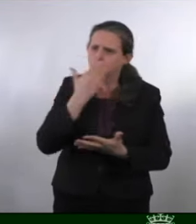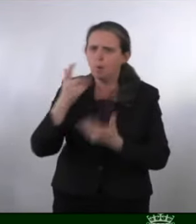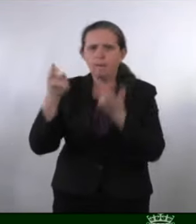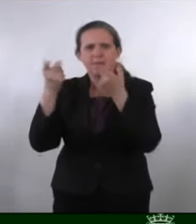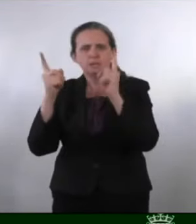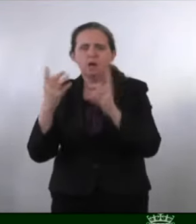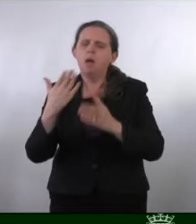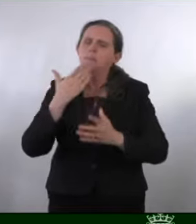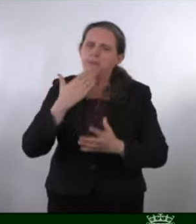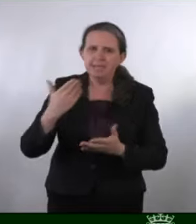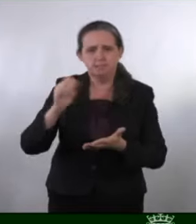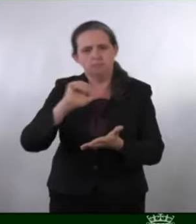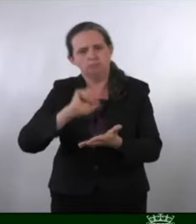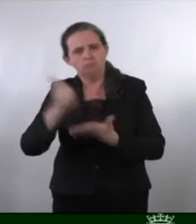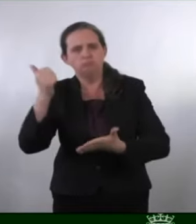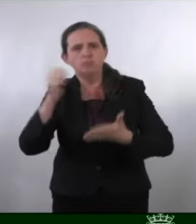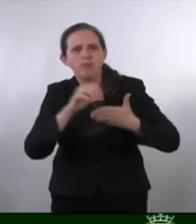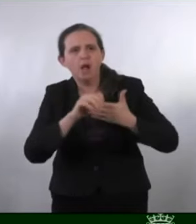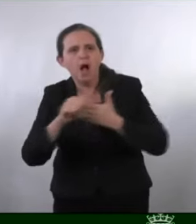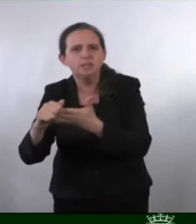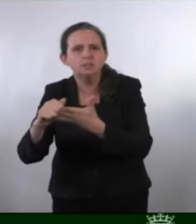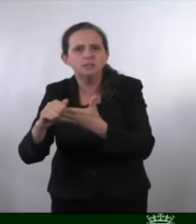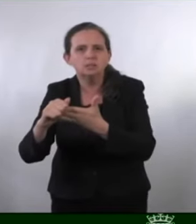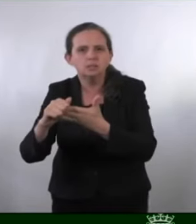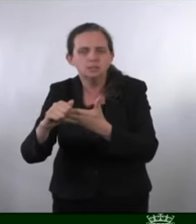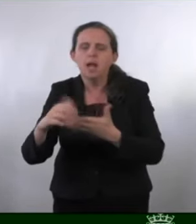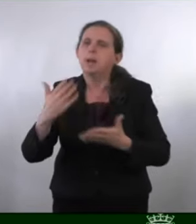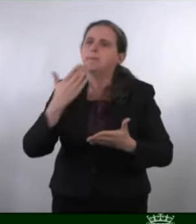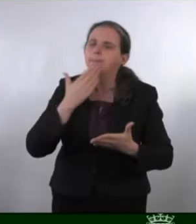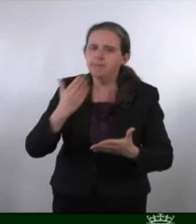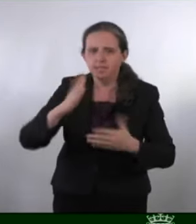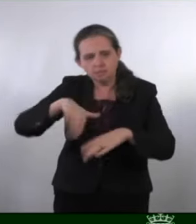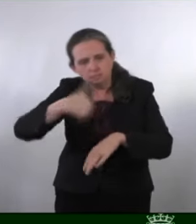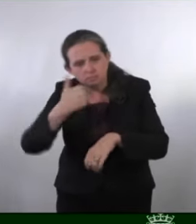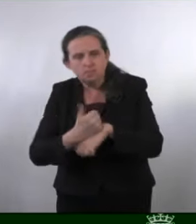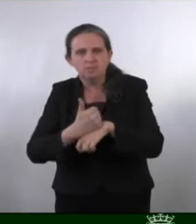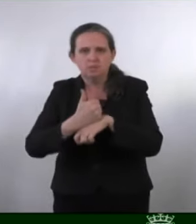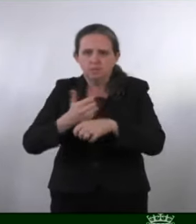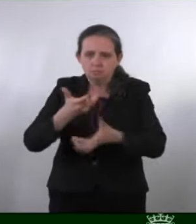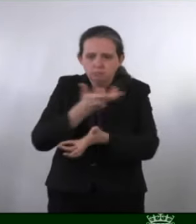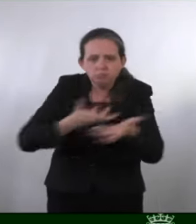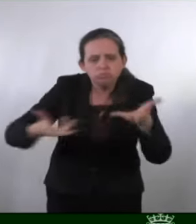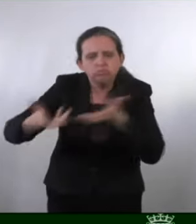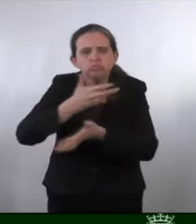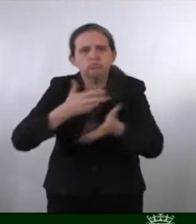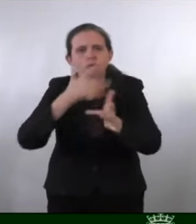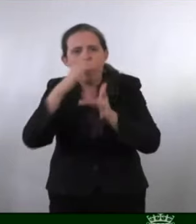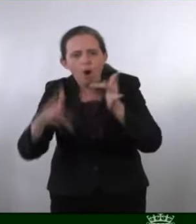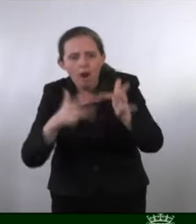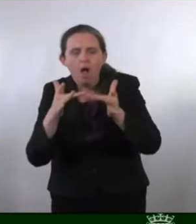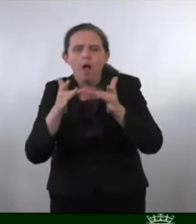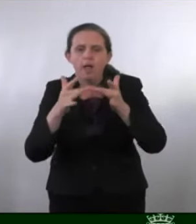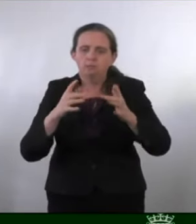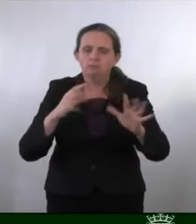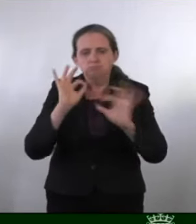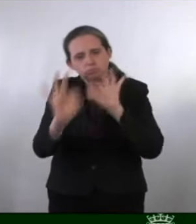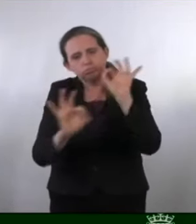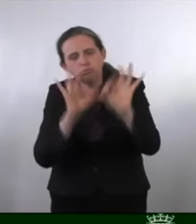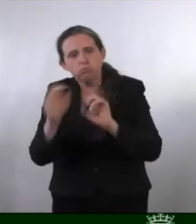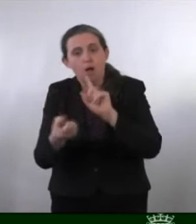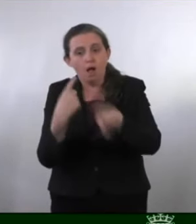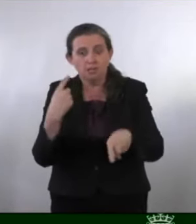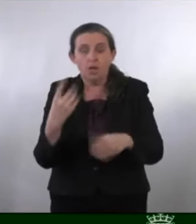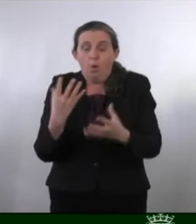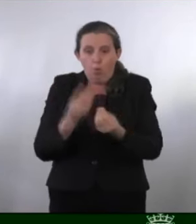and also possibly come on an online roundtable with my teachers who are very keen to speak to them. Well, I can